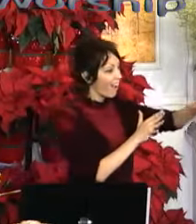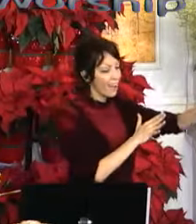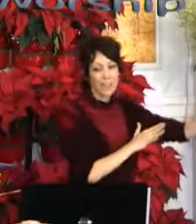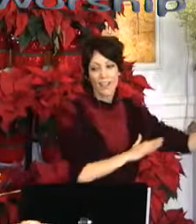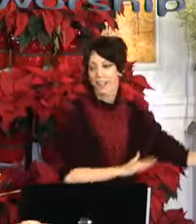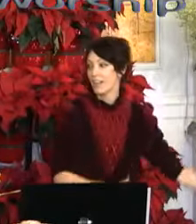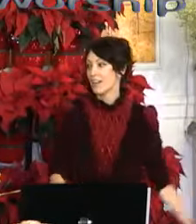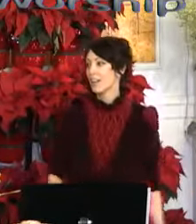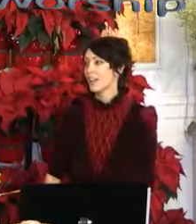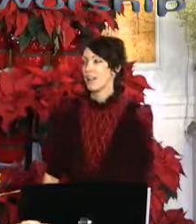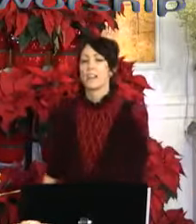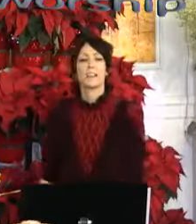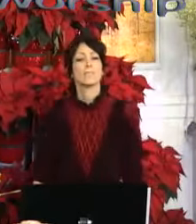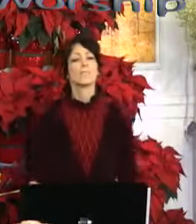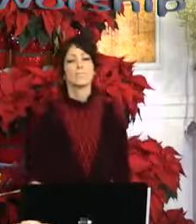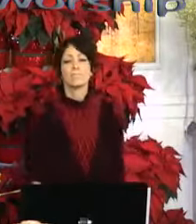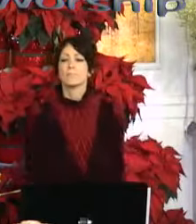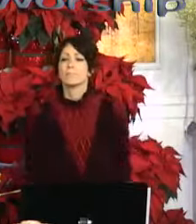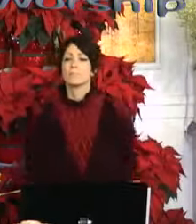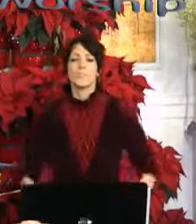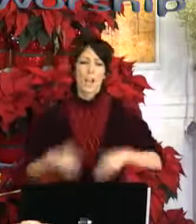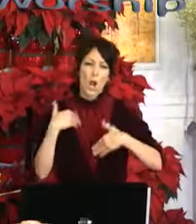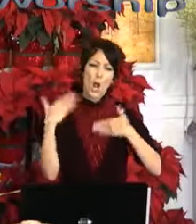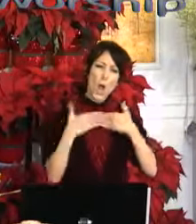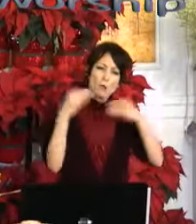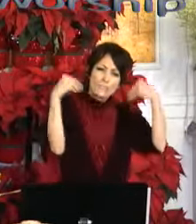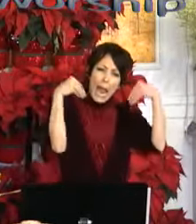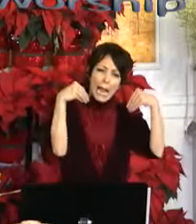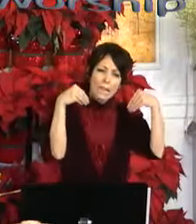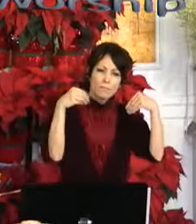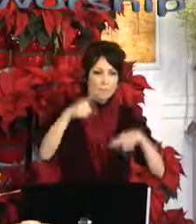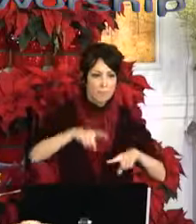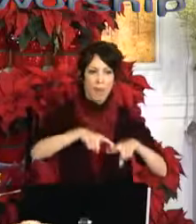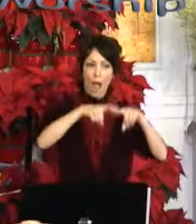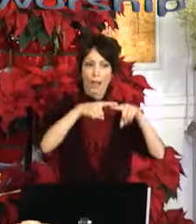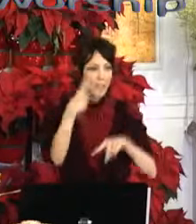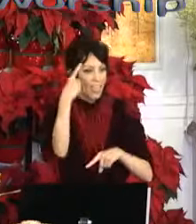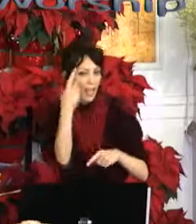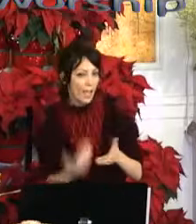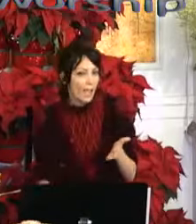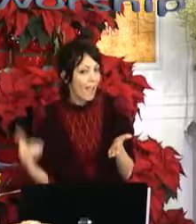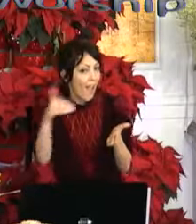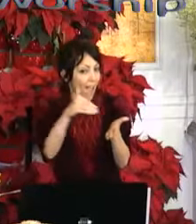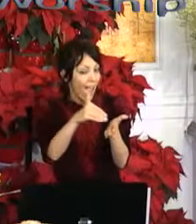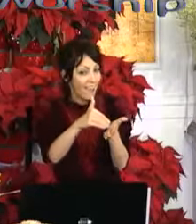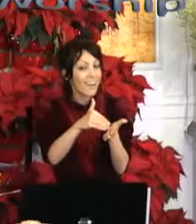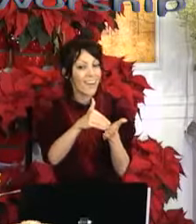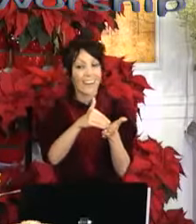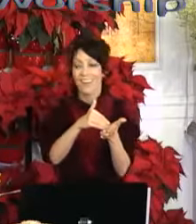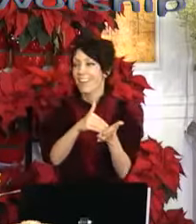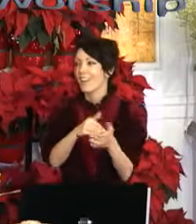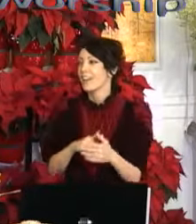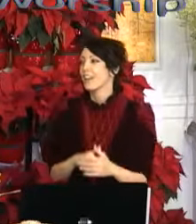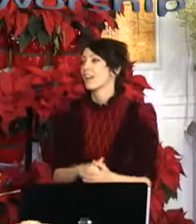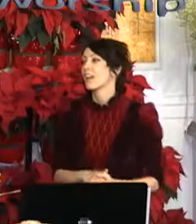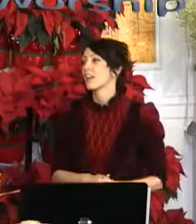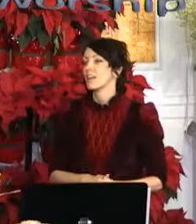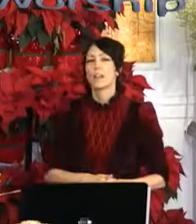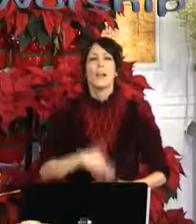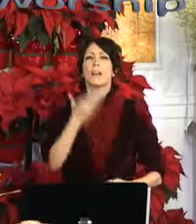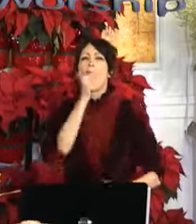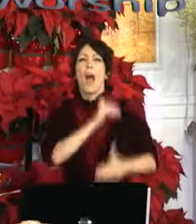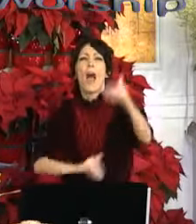When you come close to selling out, reconsider. And give the